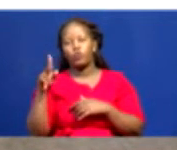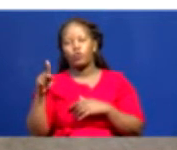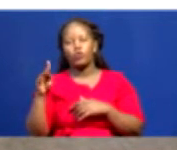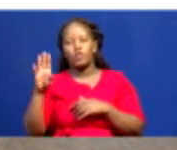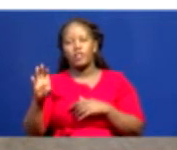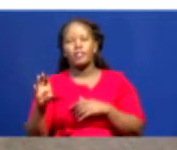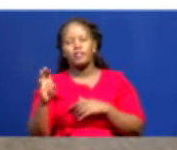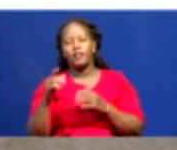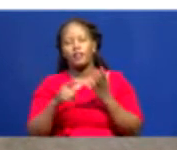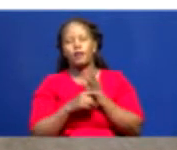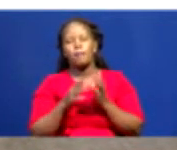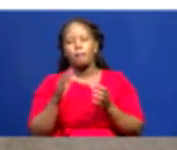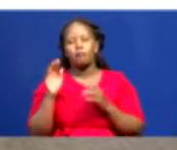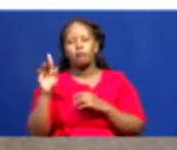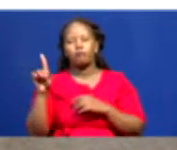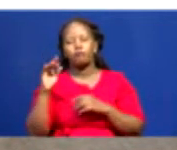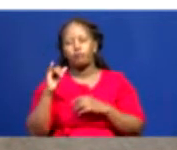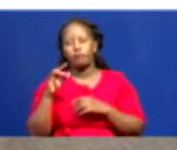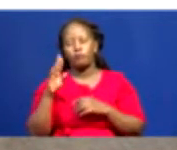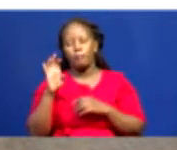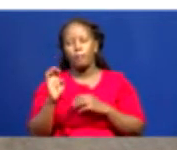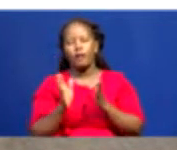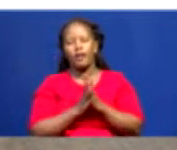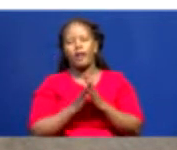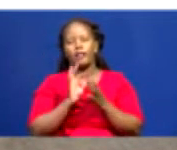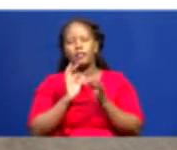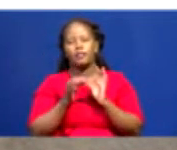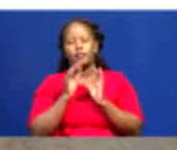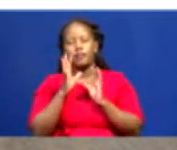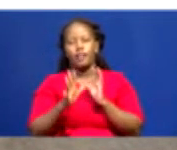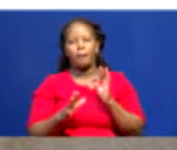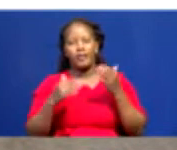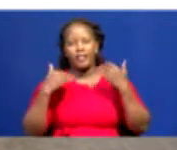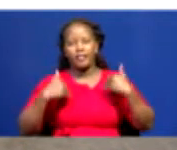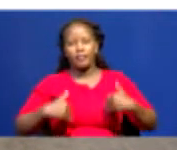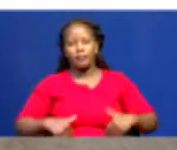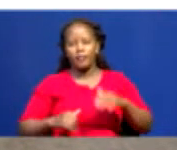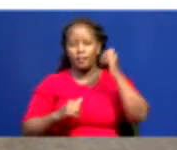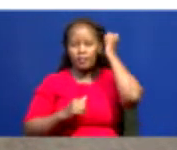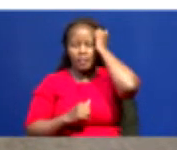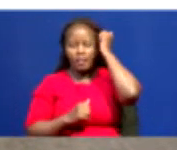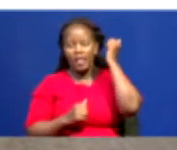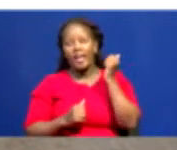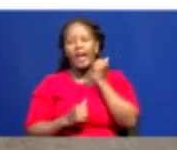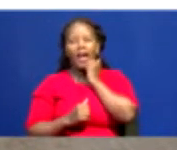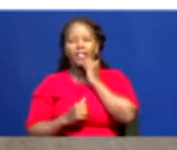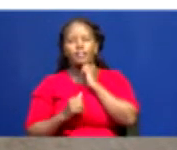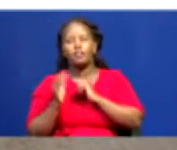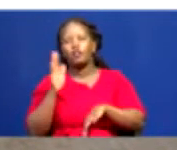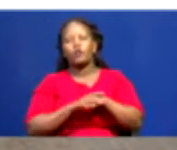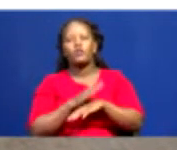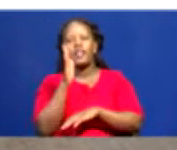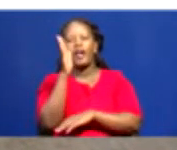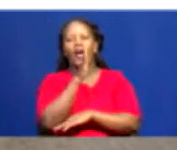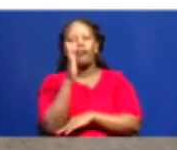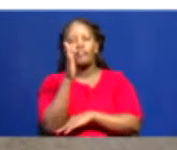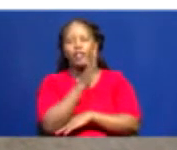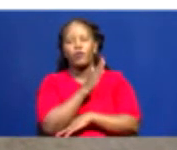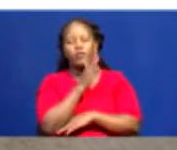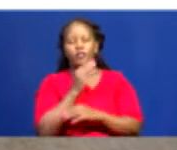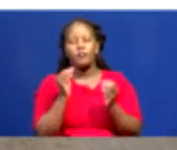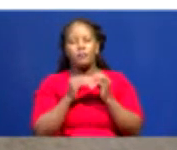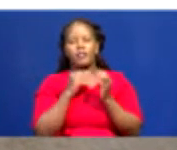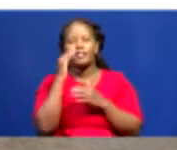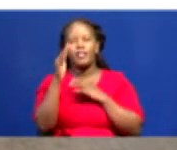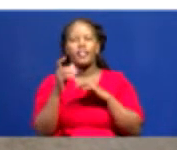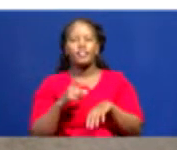www.kbc.co.ke. My name is Irene Muchuma Odim. On sign language interpretation is Anne Wangeshi. Good afternoon. See you some other